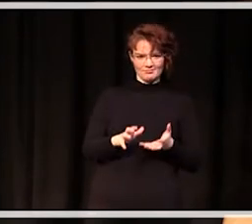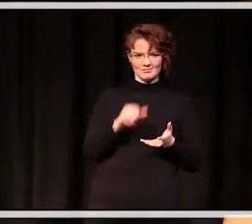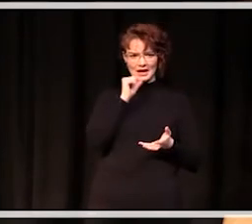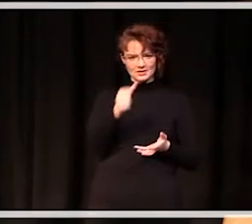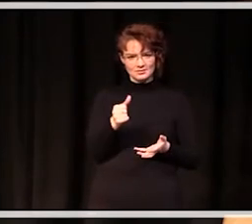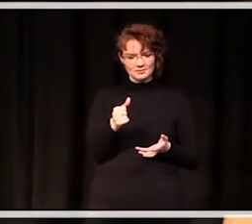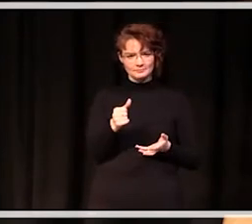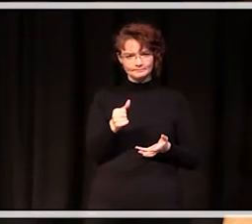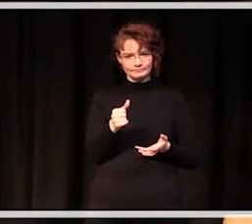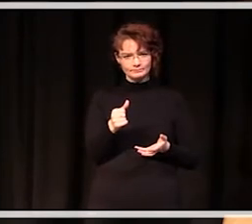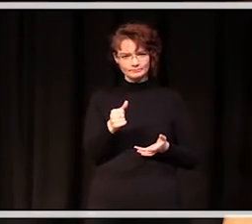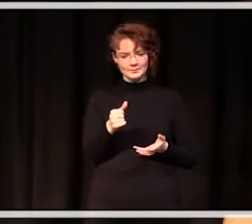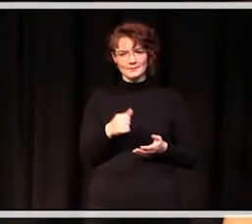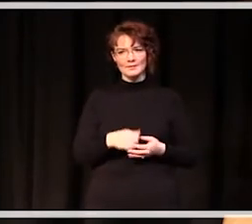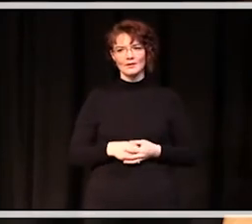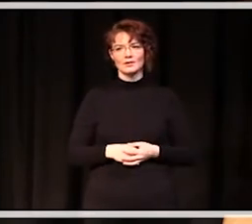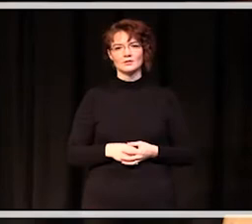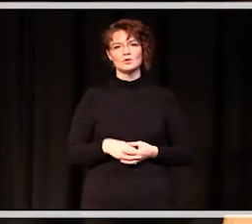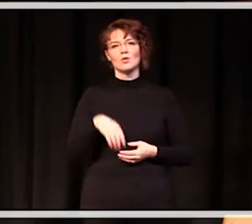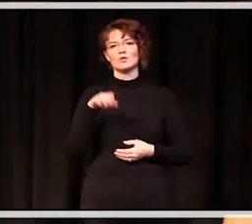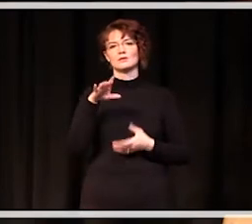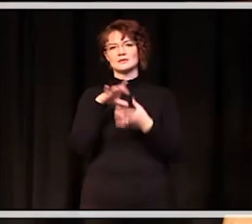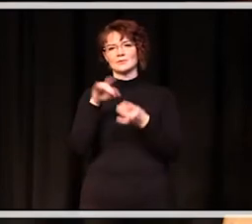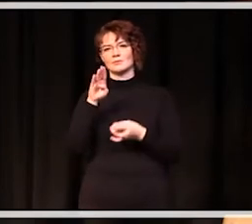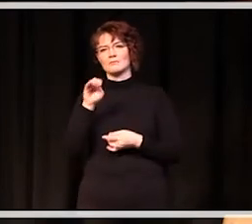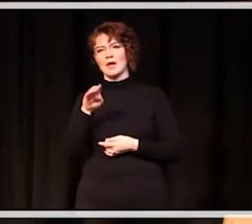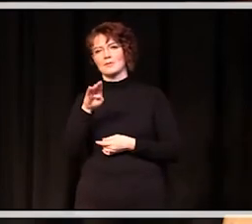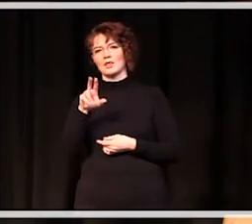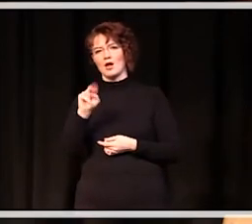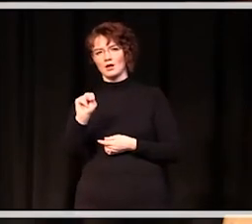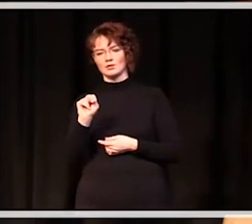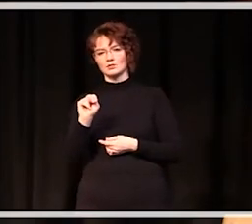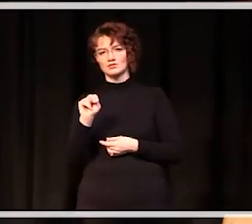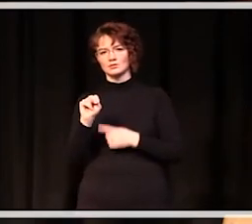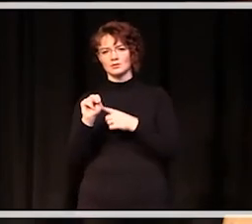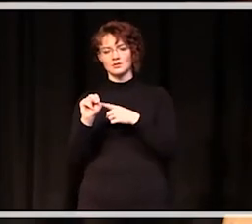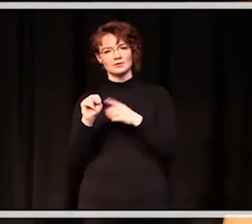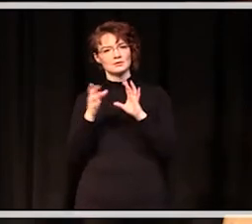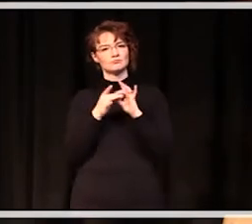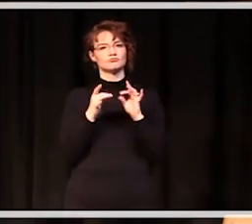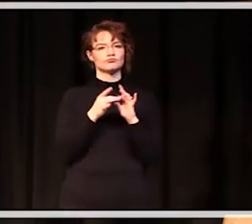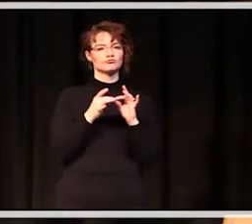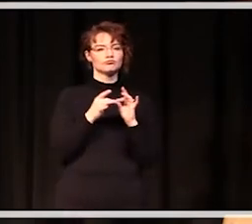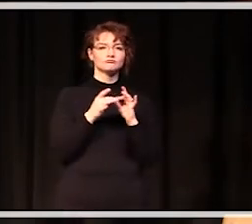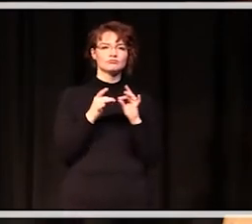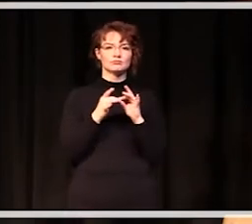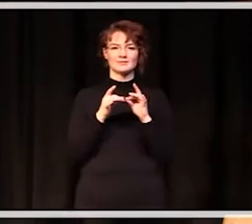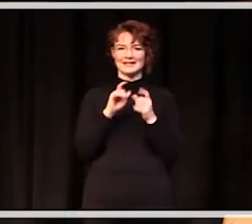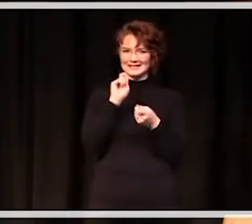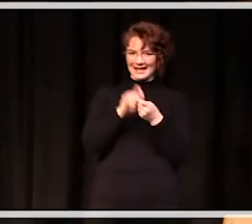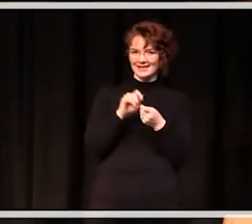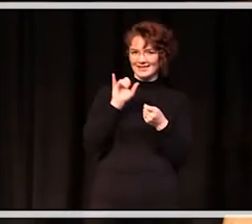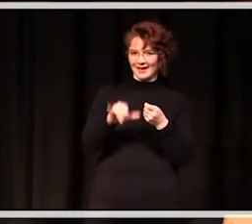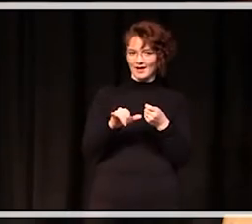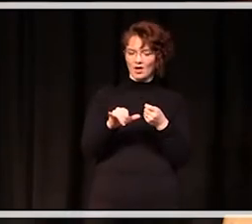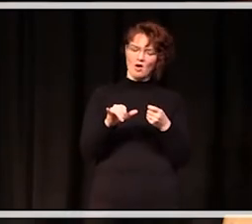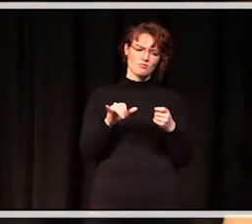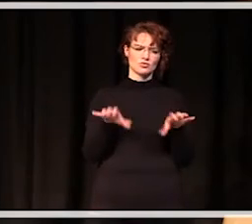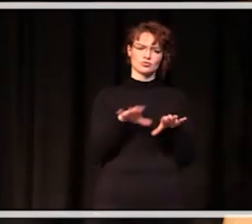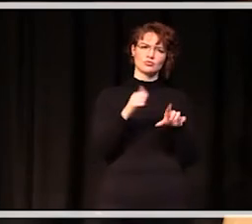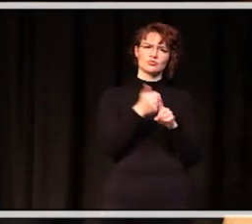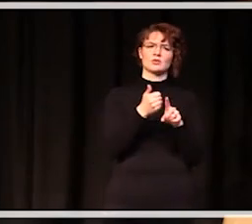but here's the spirit of Babylon, though. The spirit of Babylon is saying that exact thing.